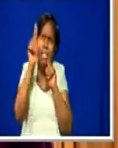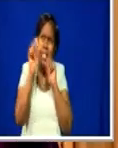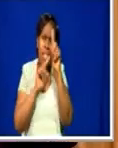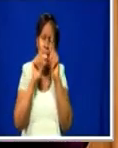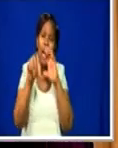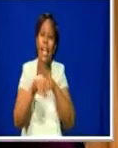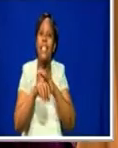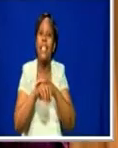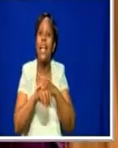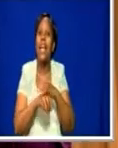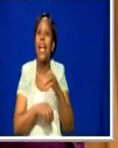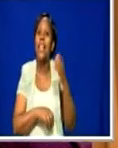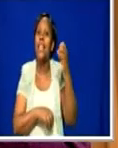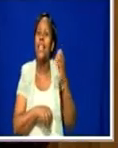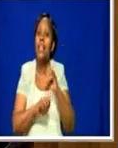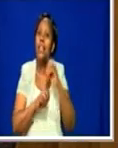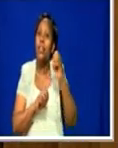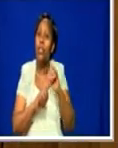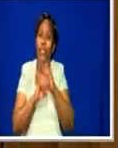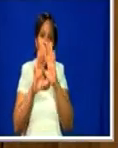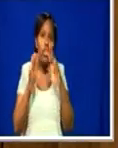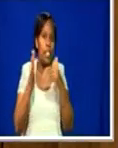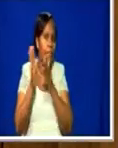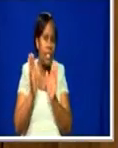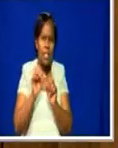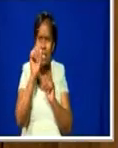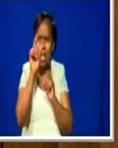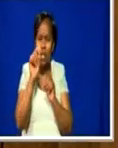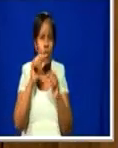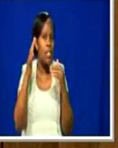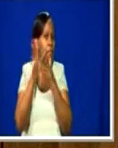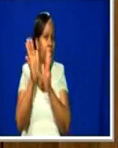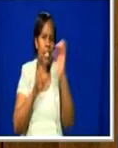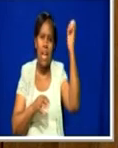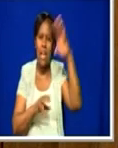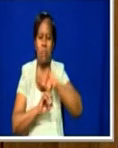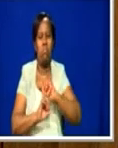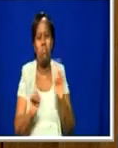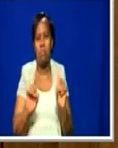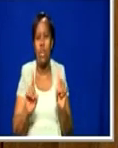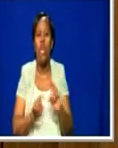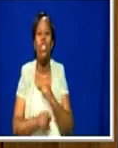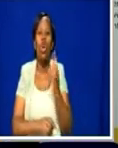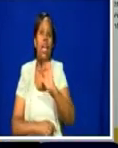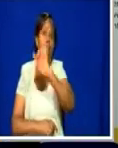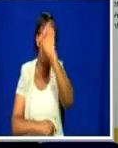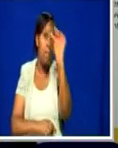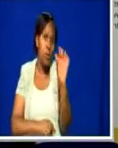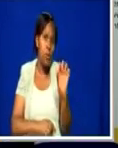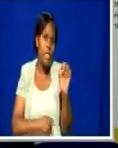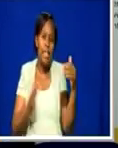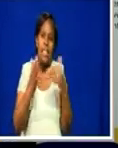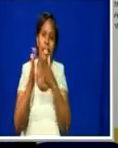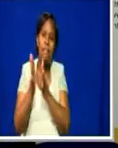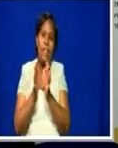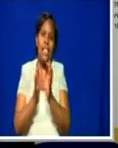getting their light from. The stars don't reflect. Uh-huh. It's the moon. The moon. The moon Oh, wow. that reflects But they get their the light light. from